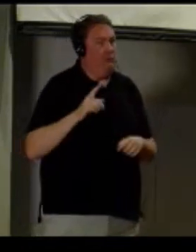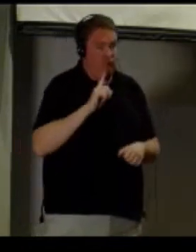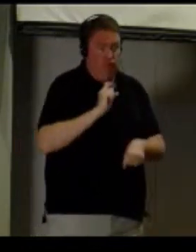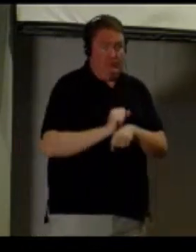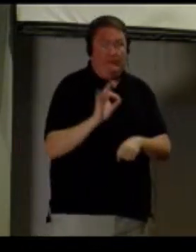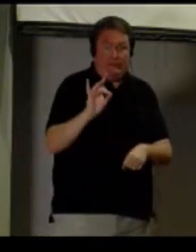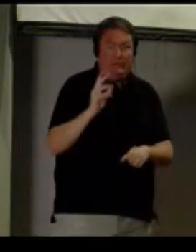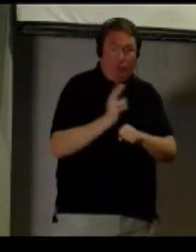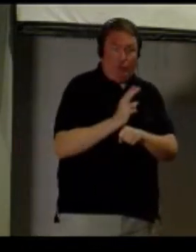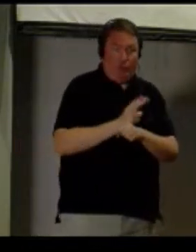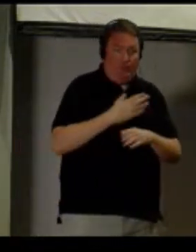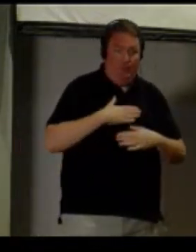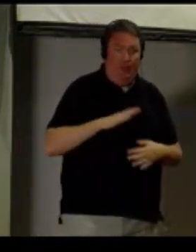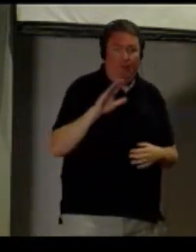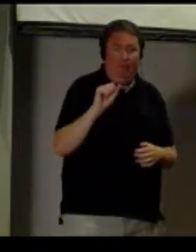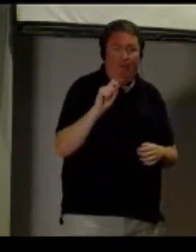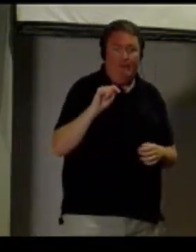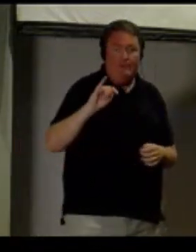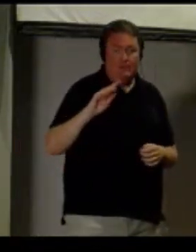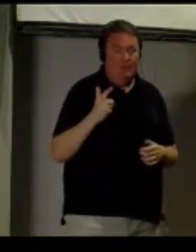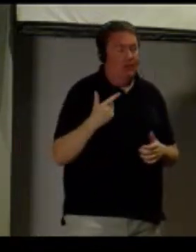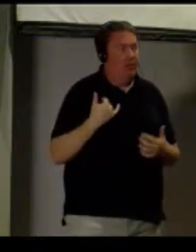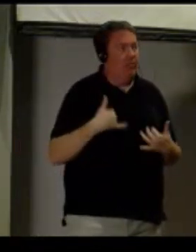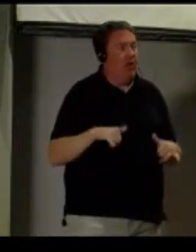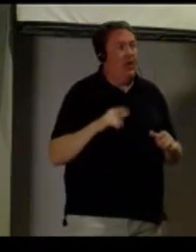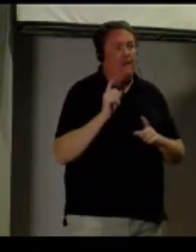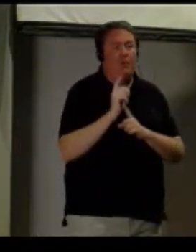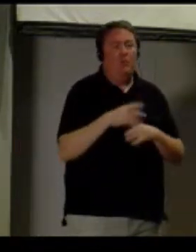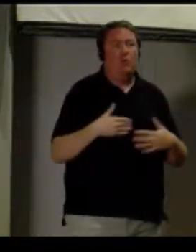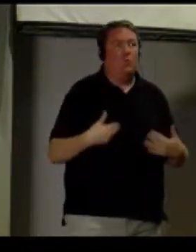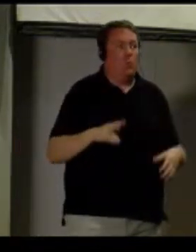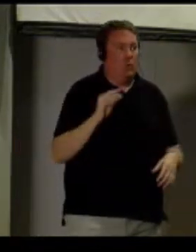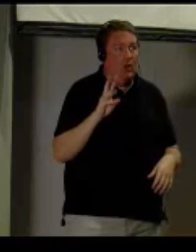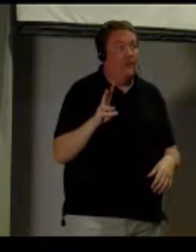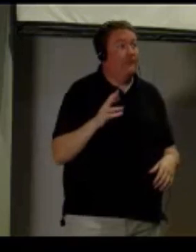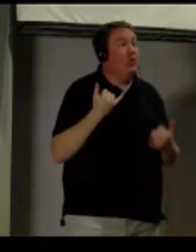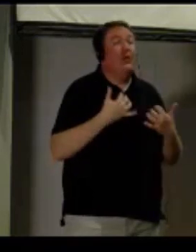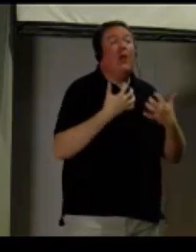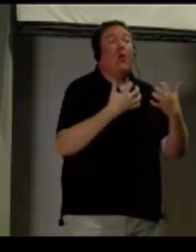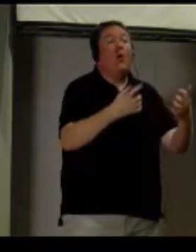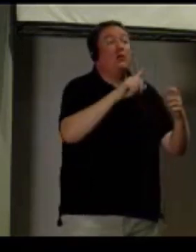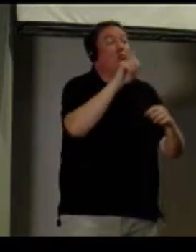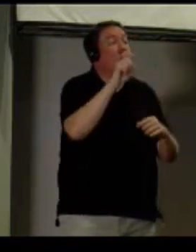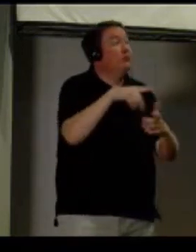For me, it was a true aha moment. Thanks. All right, we'll take questions from the audience.